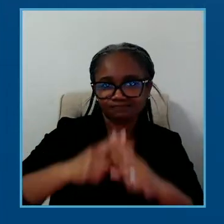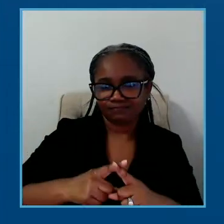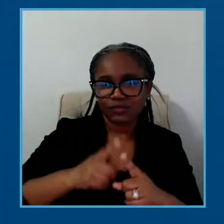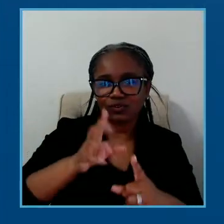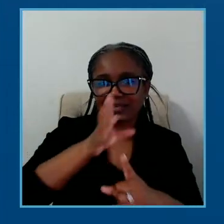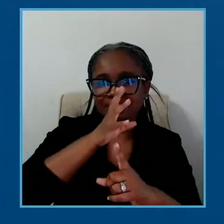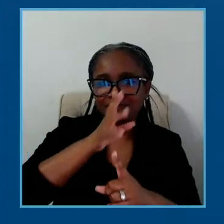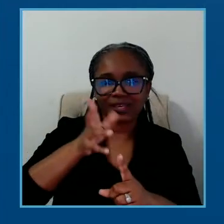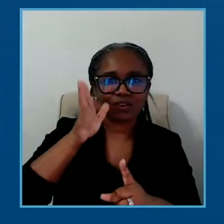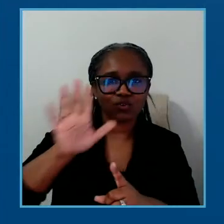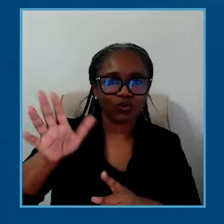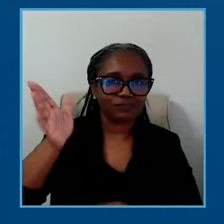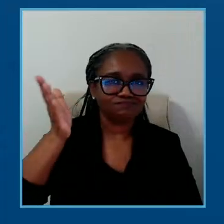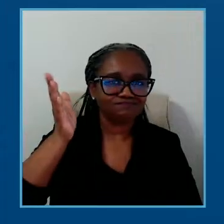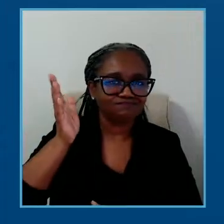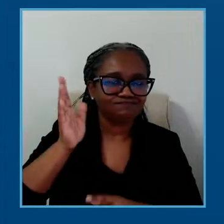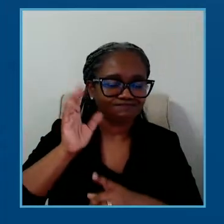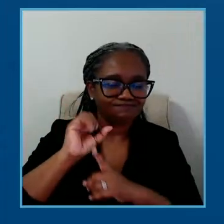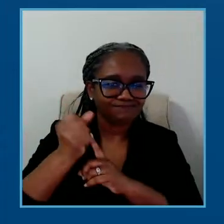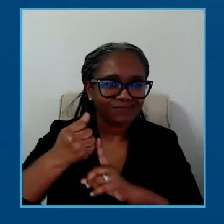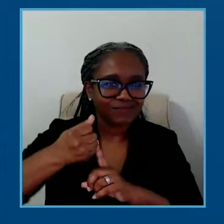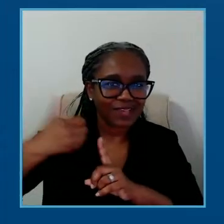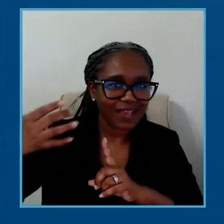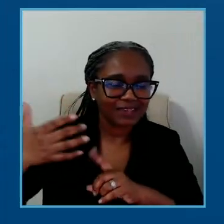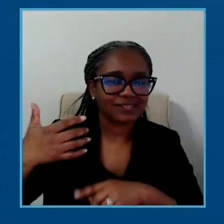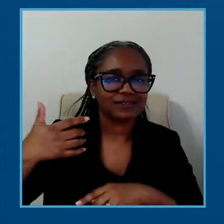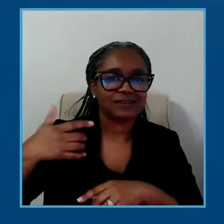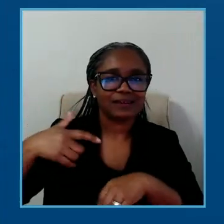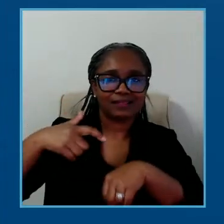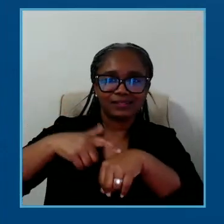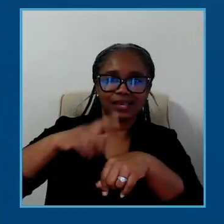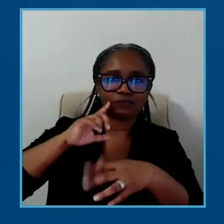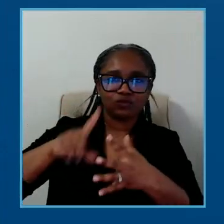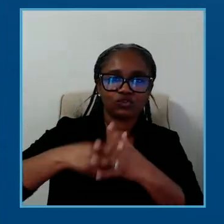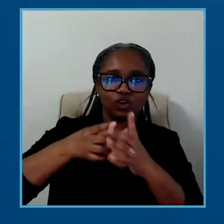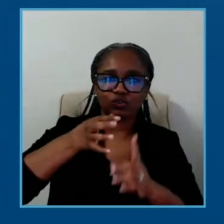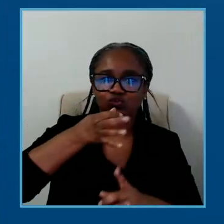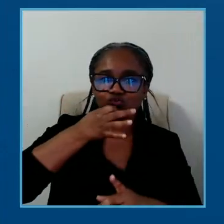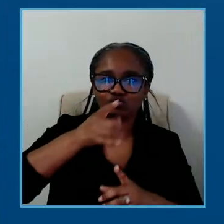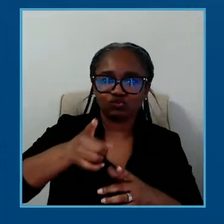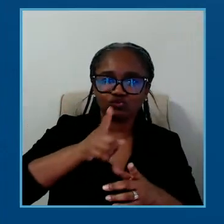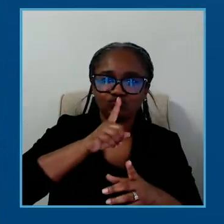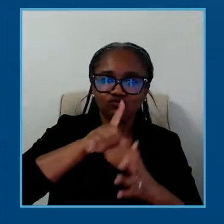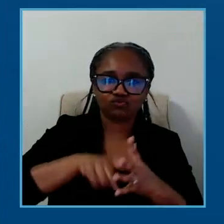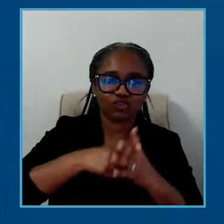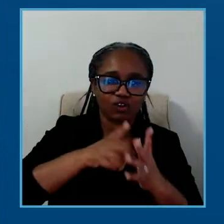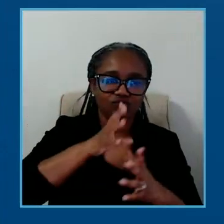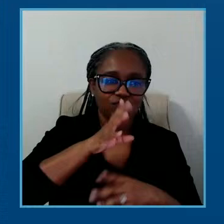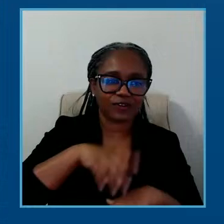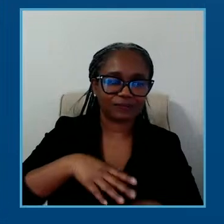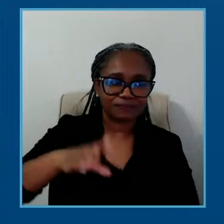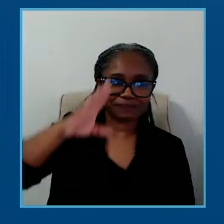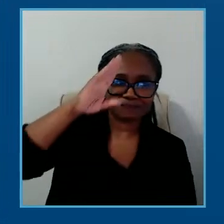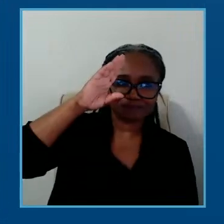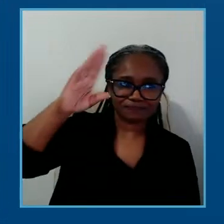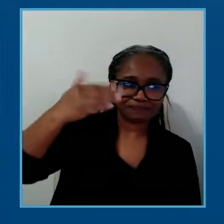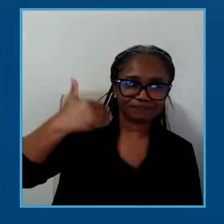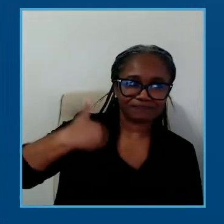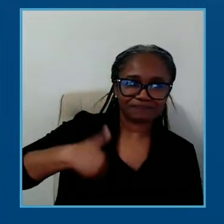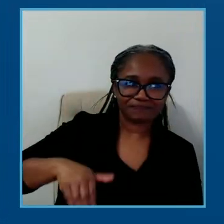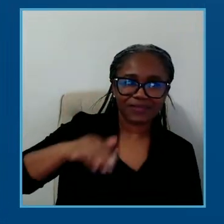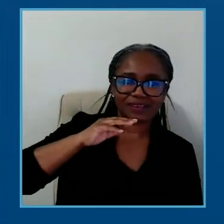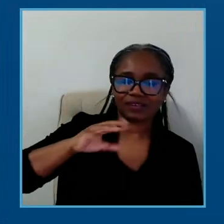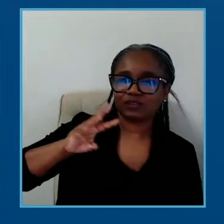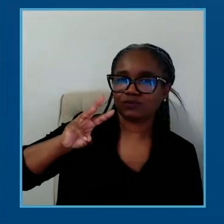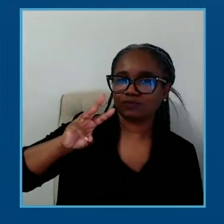are unmuted. Good afternoon, everyone. I am Graham Wilson. I'm counsel for Vice Chair David Hogg. He apologizes that he cannot